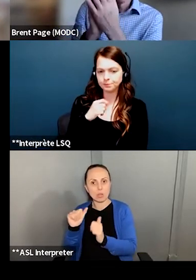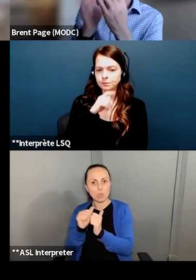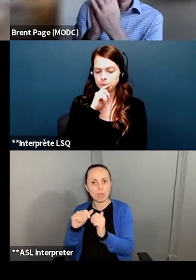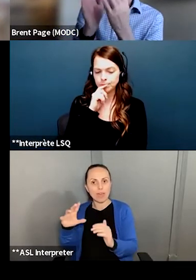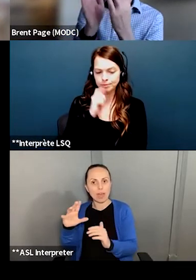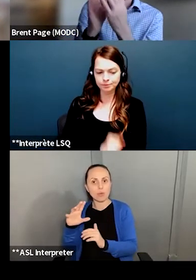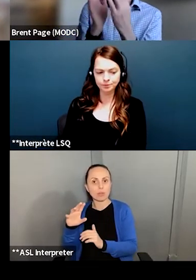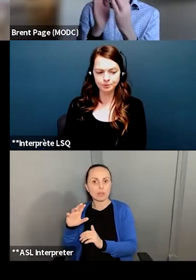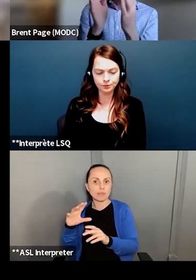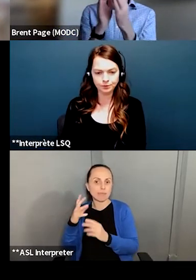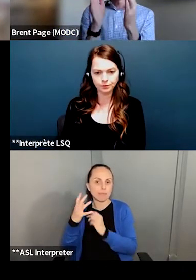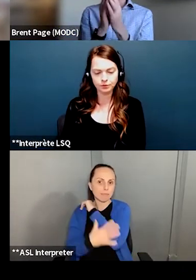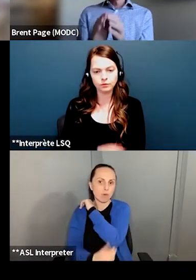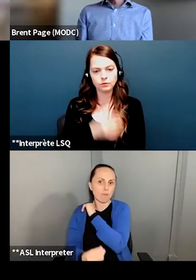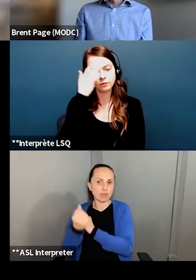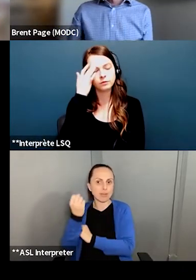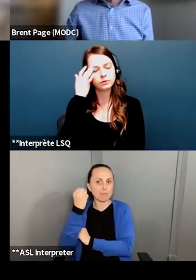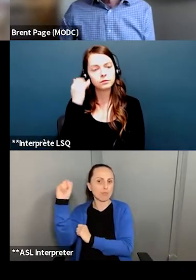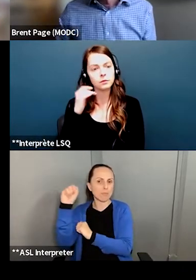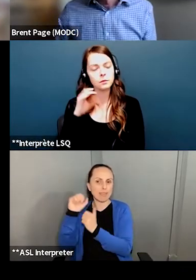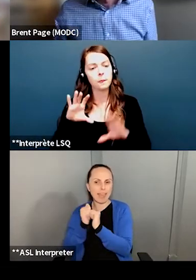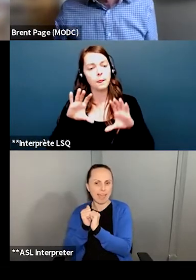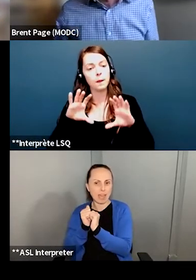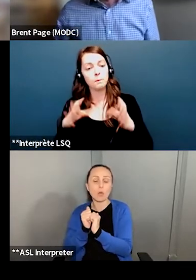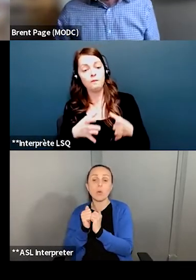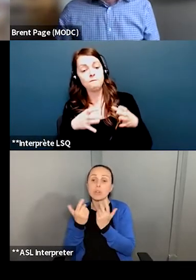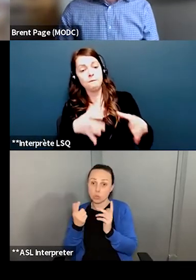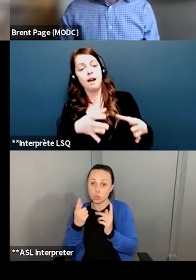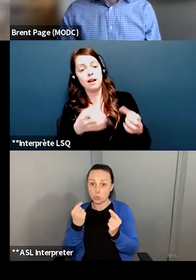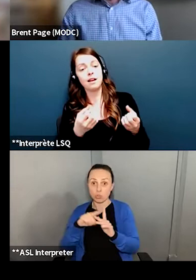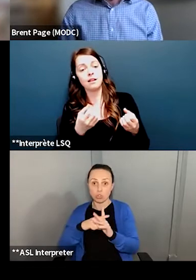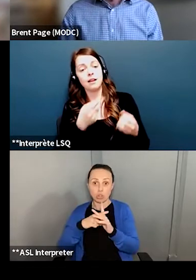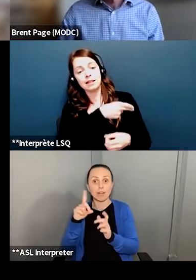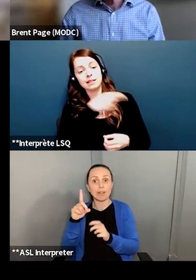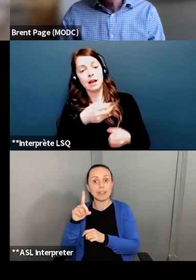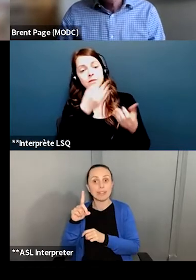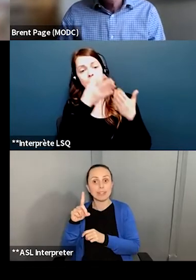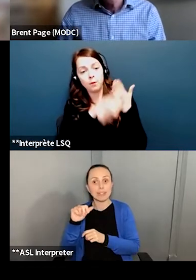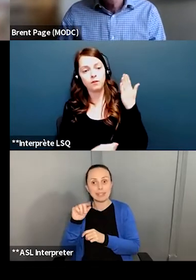Poverty movement? So a great place to start is